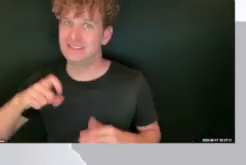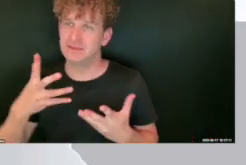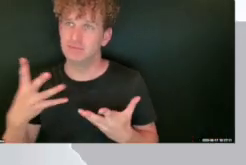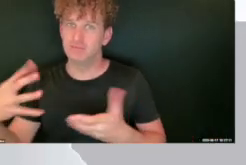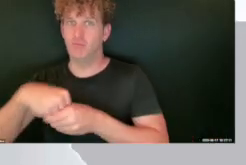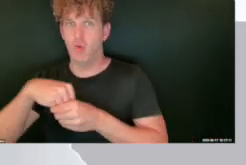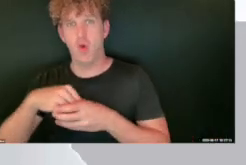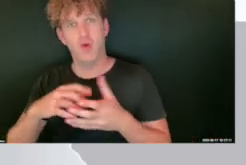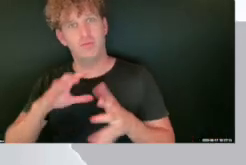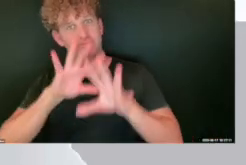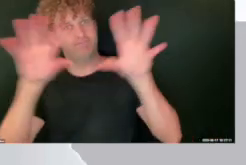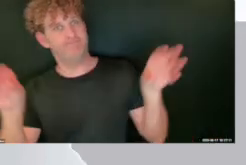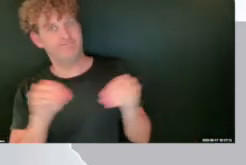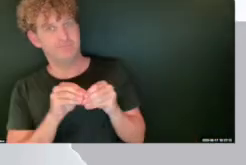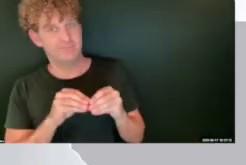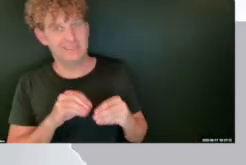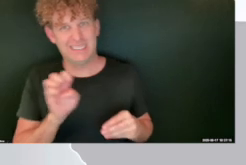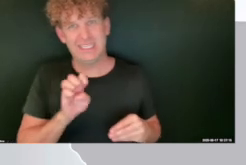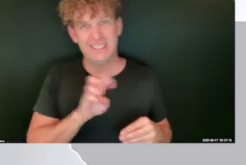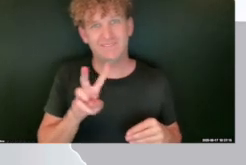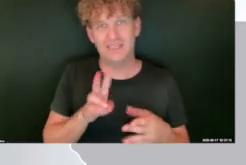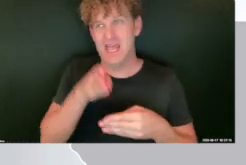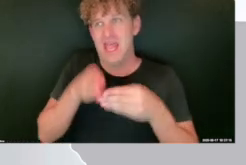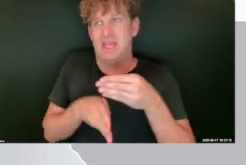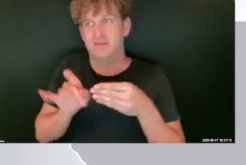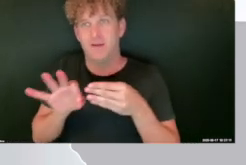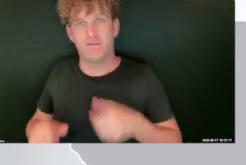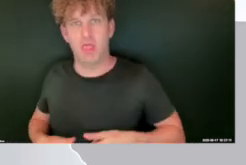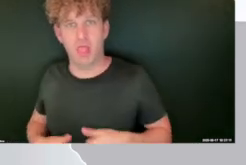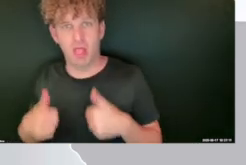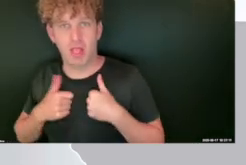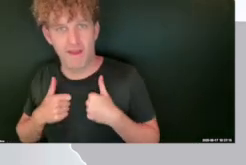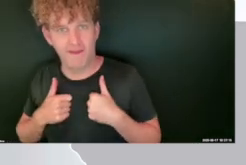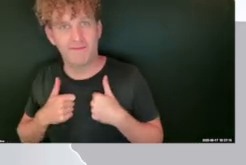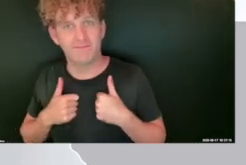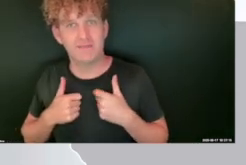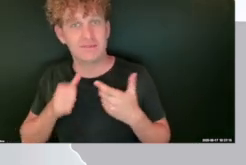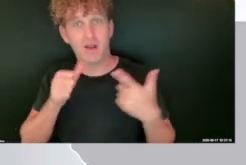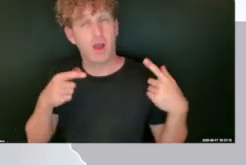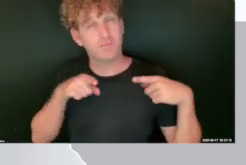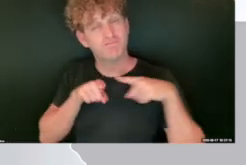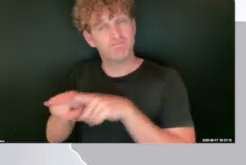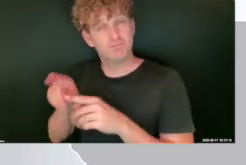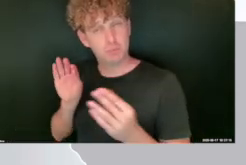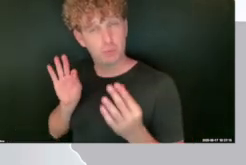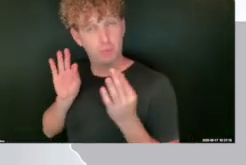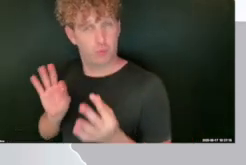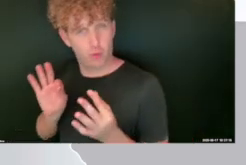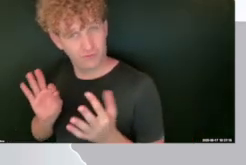Hey, Michael, we're running really short on time, so we can wrap up the rest of the presentation a little bit more quickly,